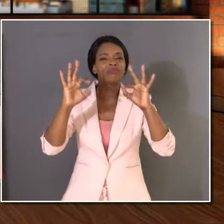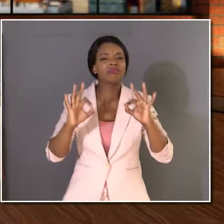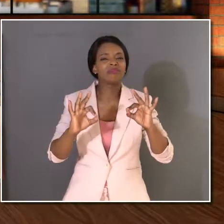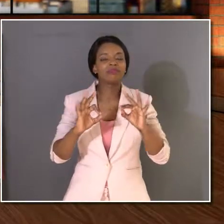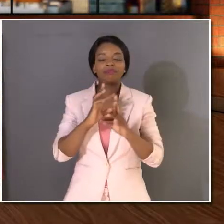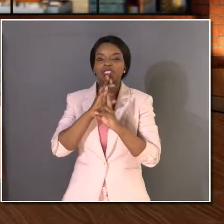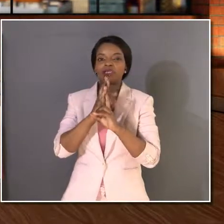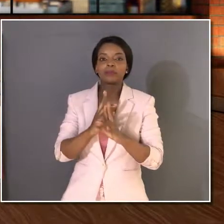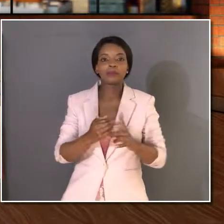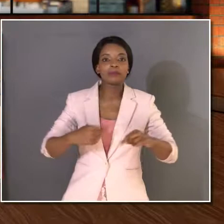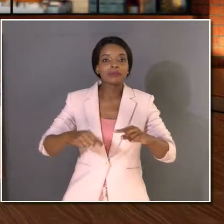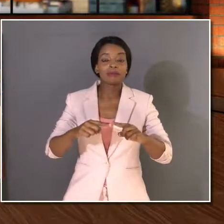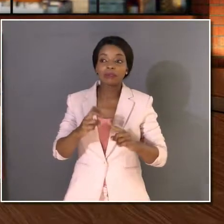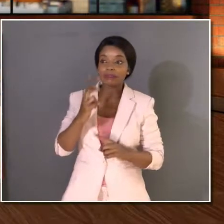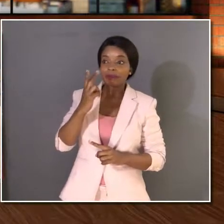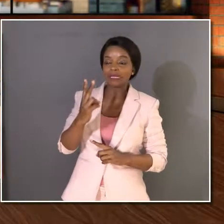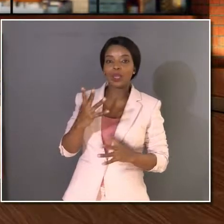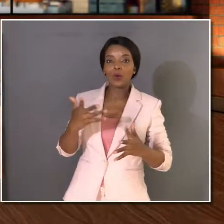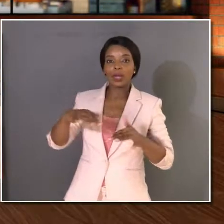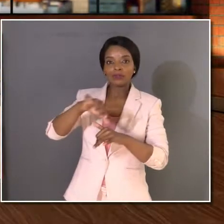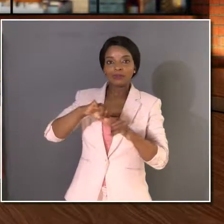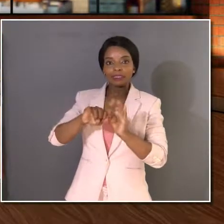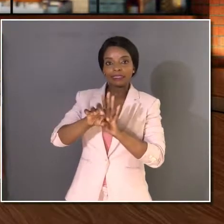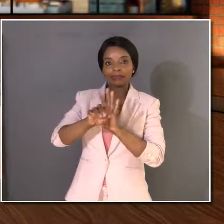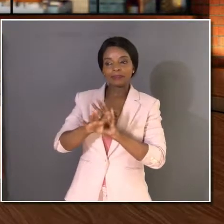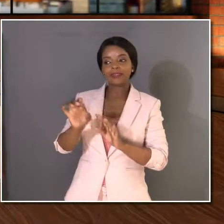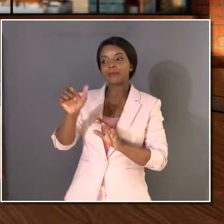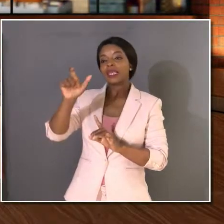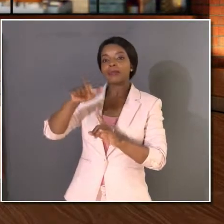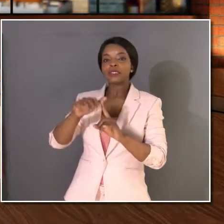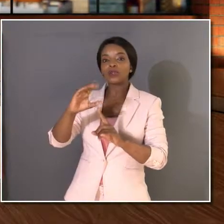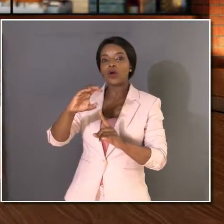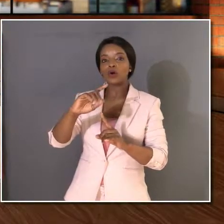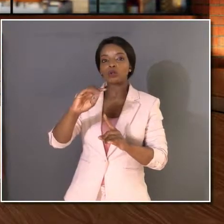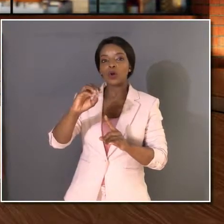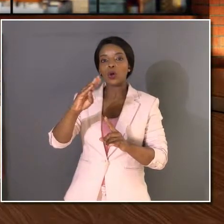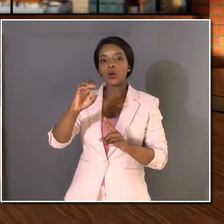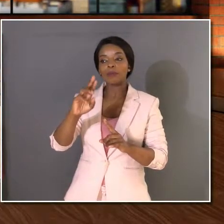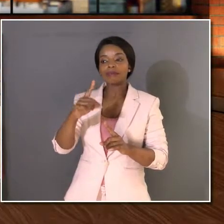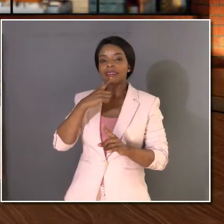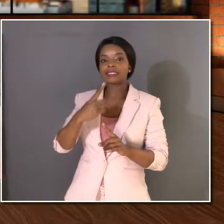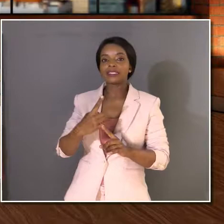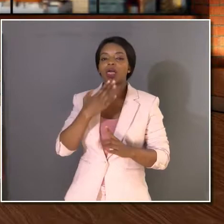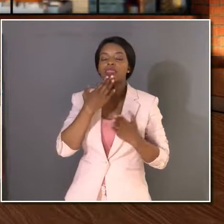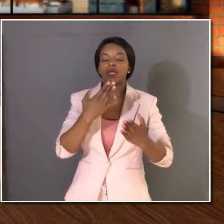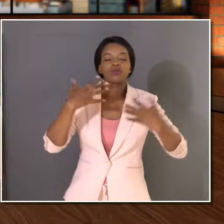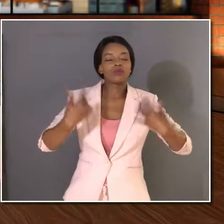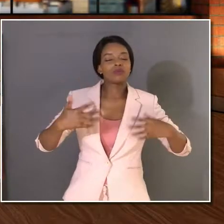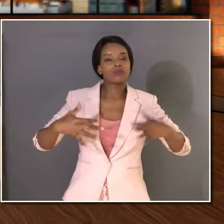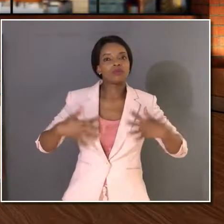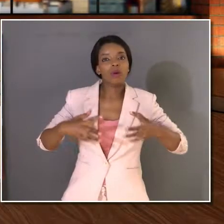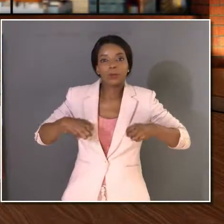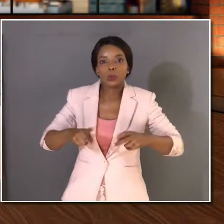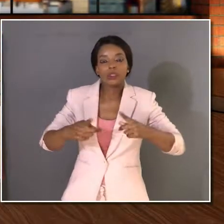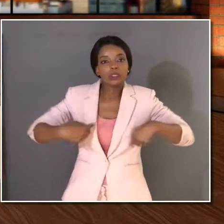the socials from everyone that is joining in. Nadine October saying, well done, SAB Foundation. What a beautiful opportunity to witness the powerful work you're doing